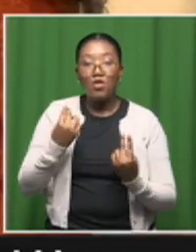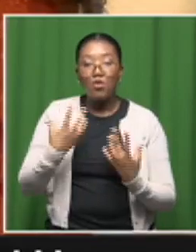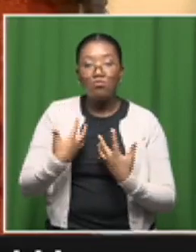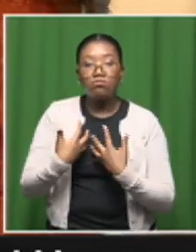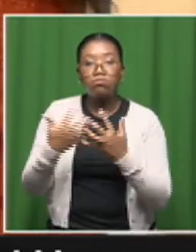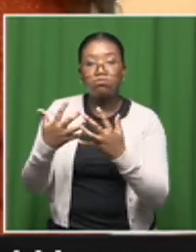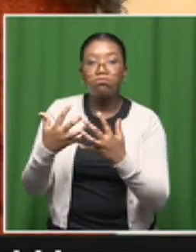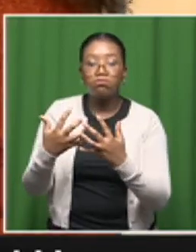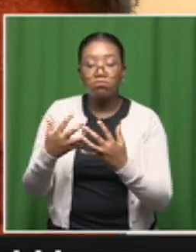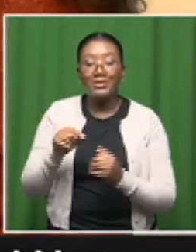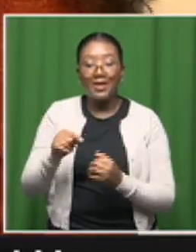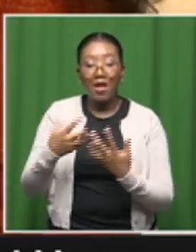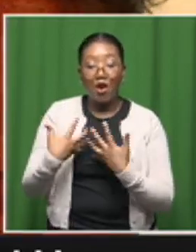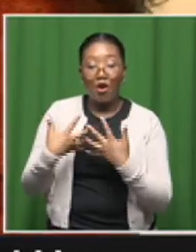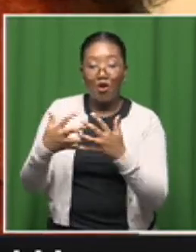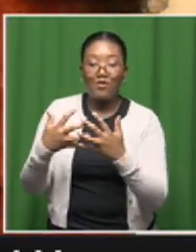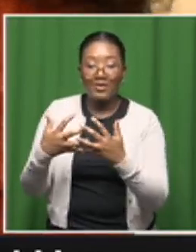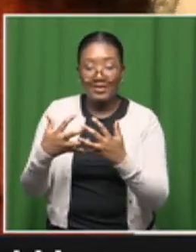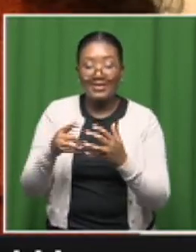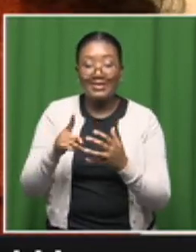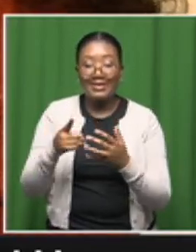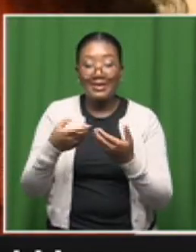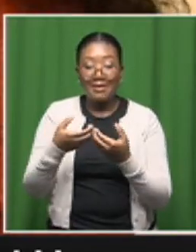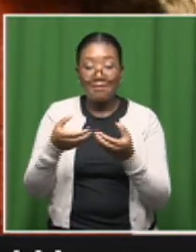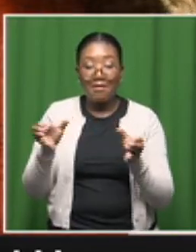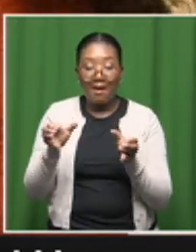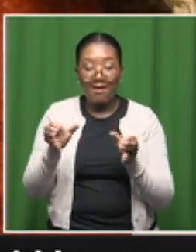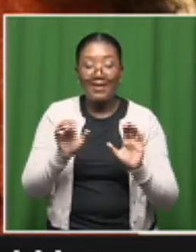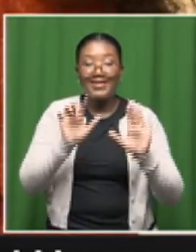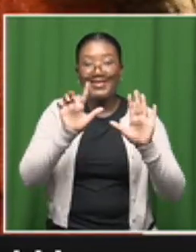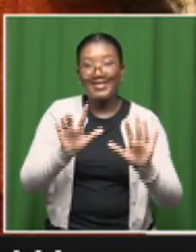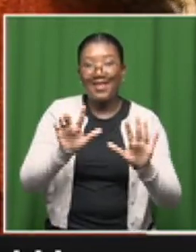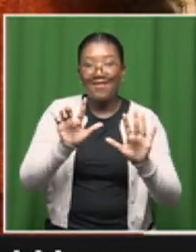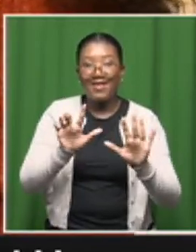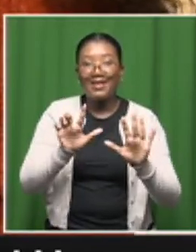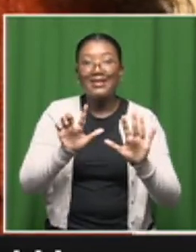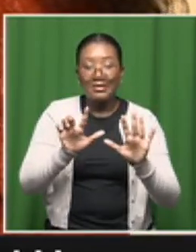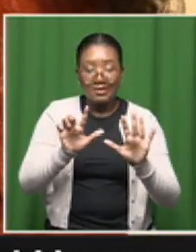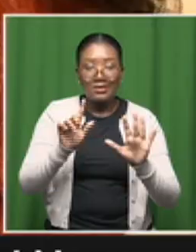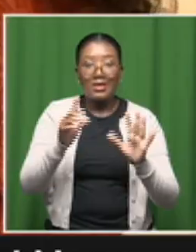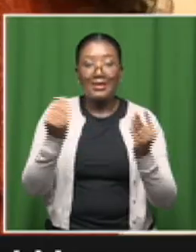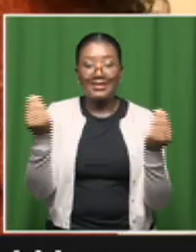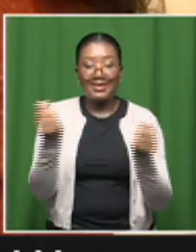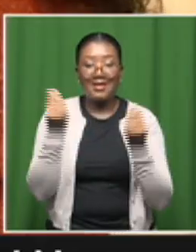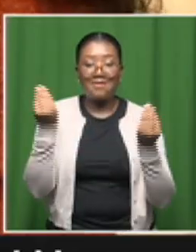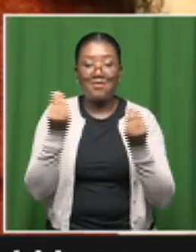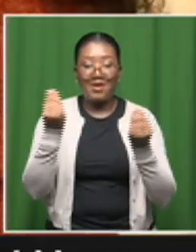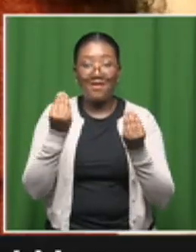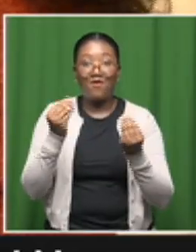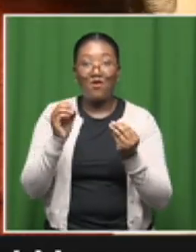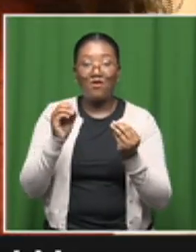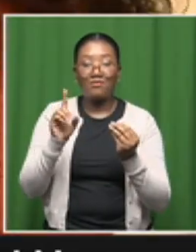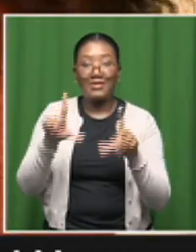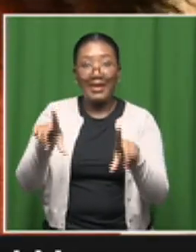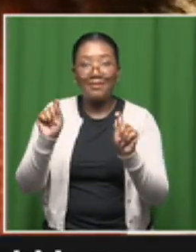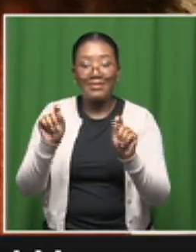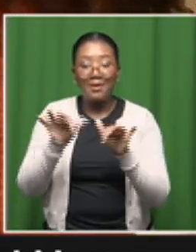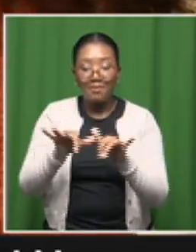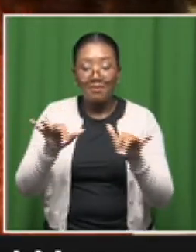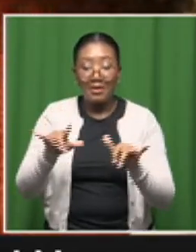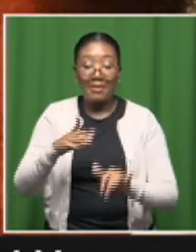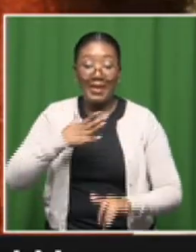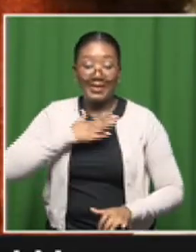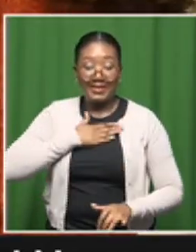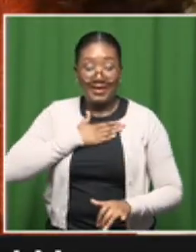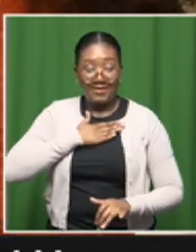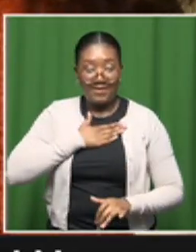195 streams of origin is broken down into 7 tributaries that make up the people of Cape Town. So I can pinpoint